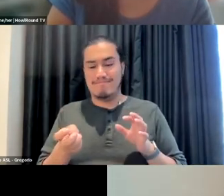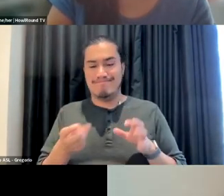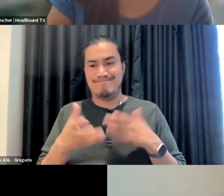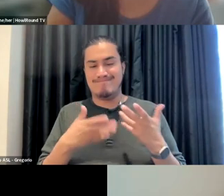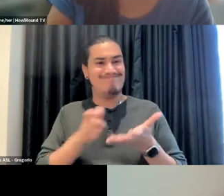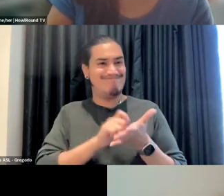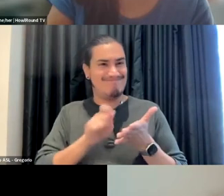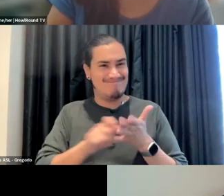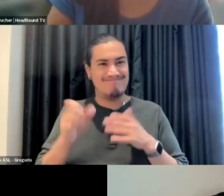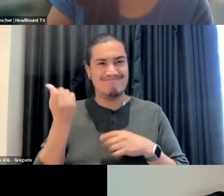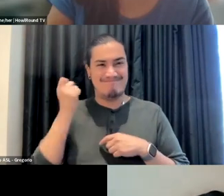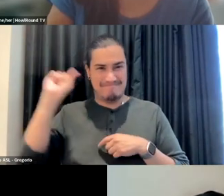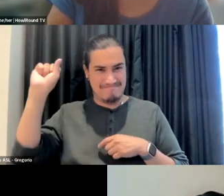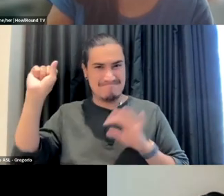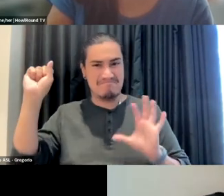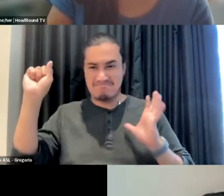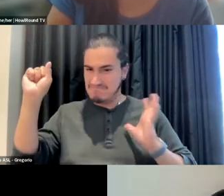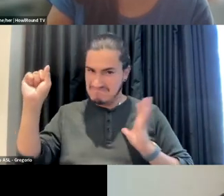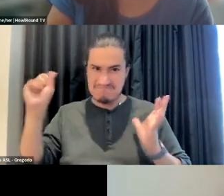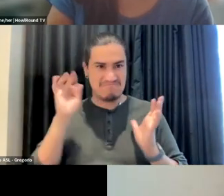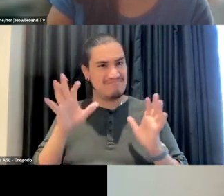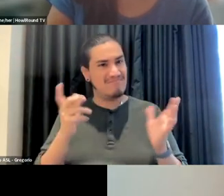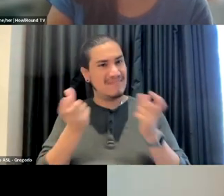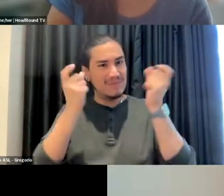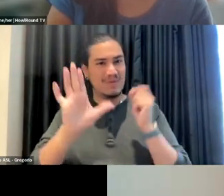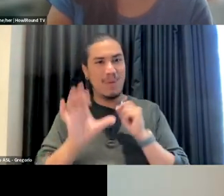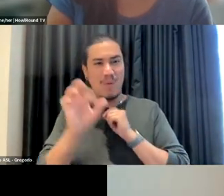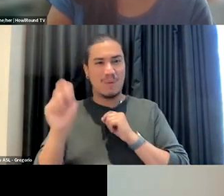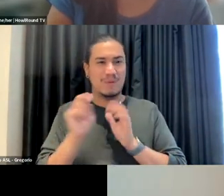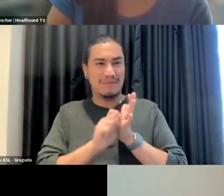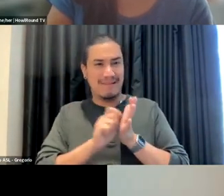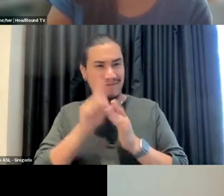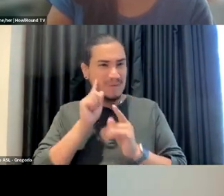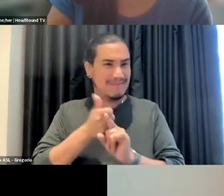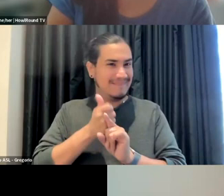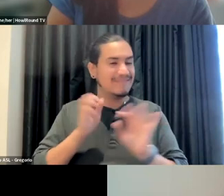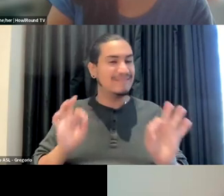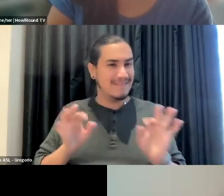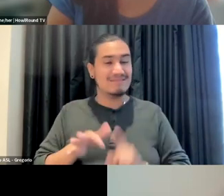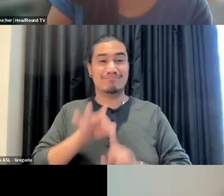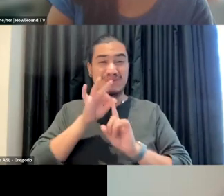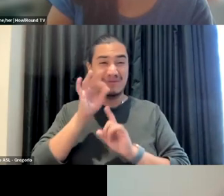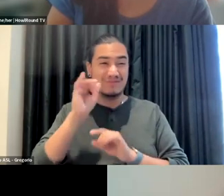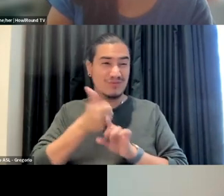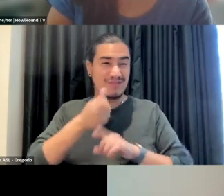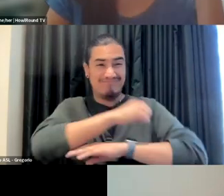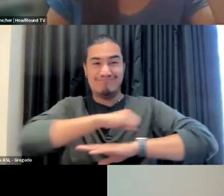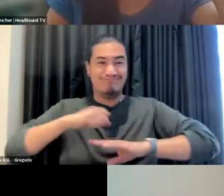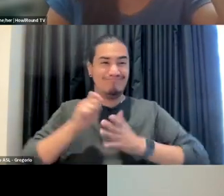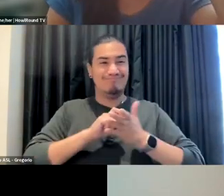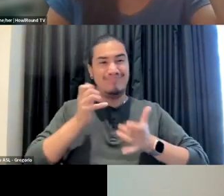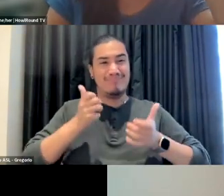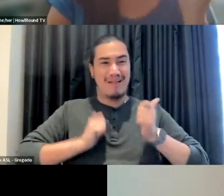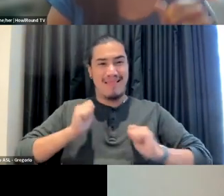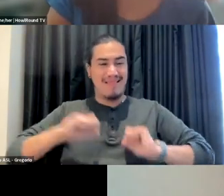the writer strike, that's okay if you're celebrating your own writing for yourself, and especially if you're a playwright. But again, really important to